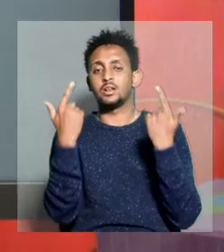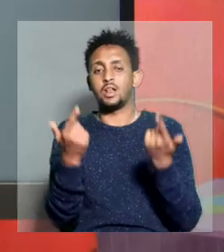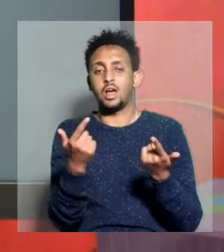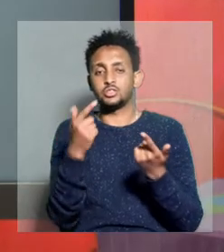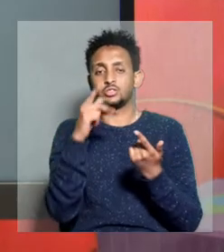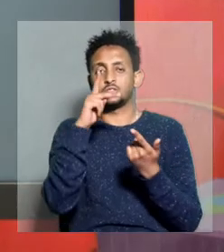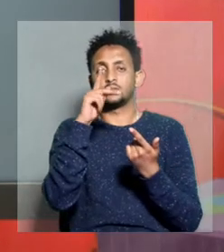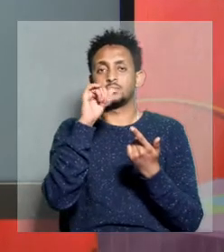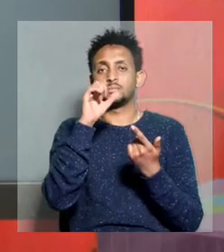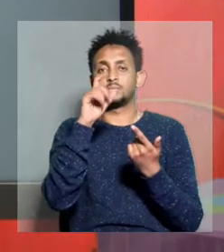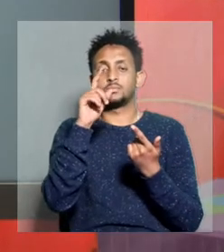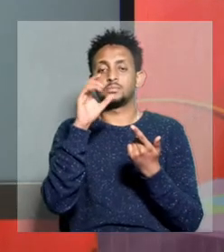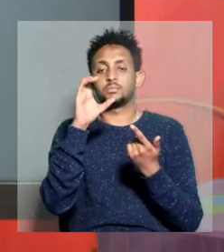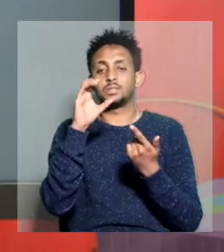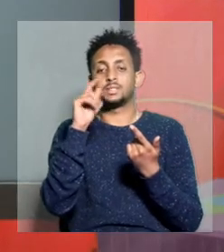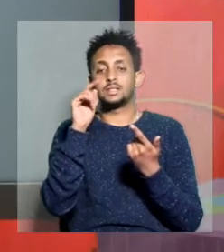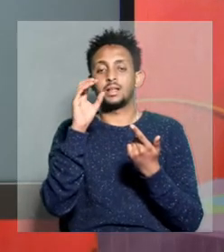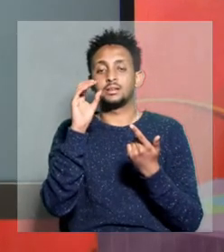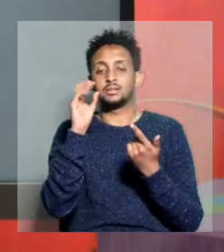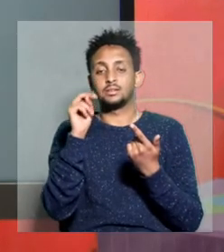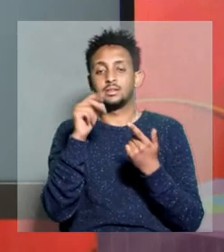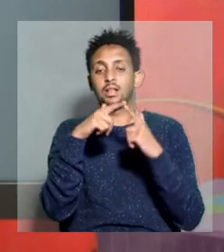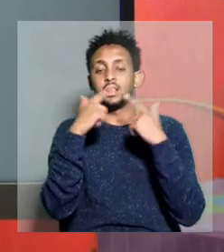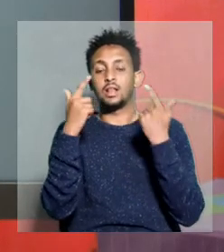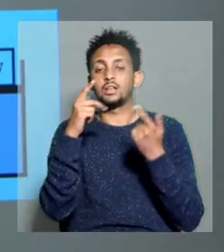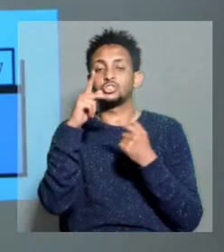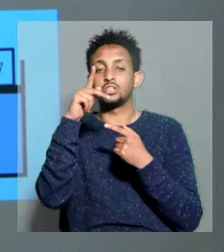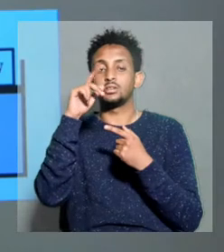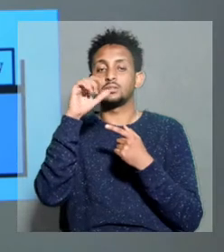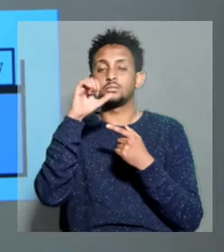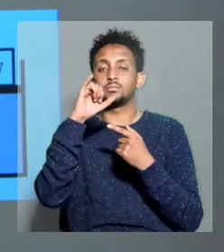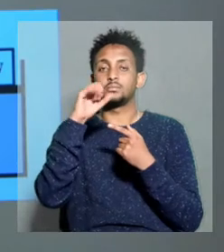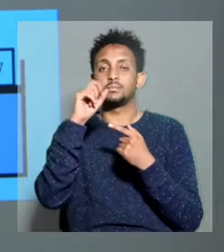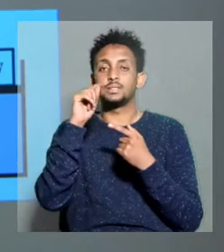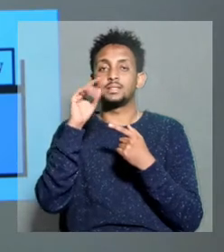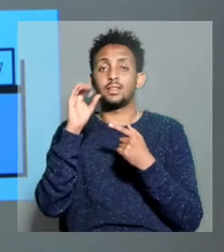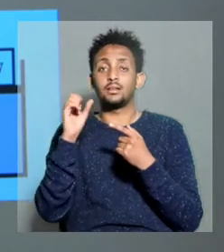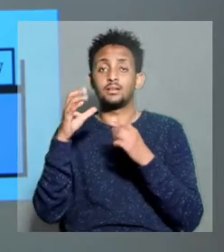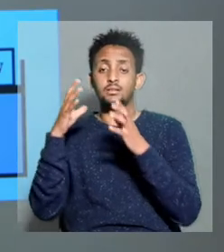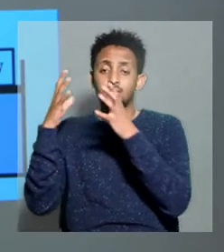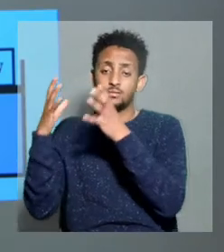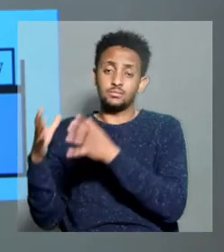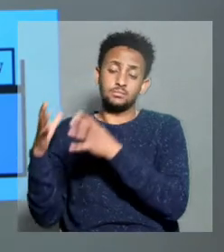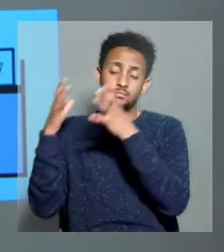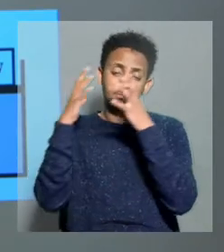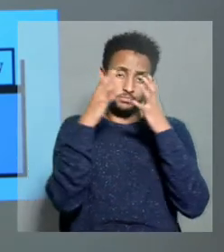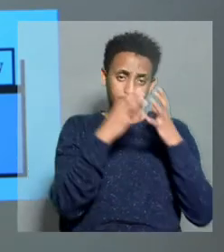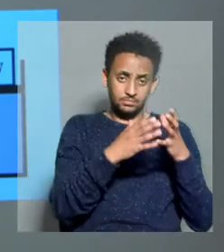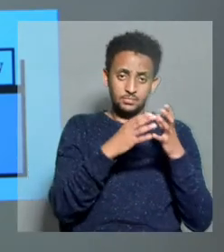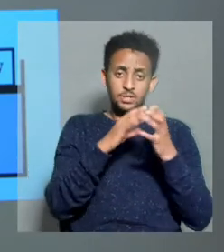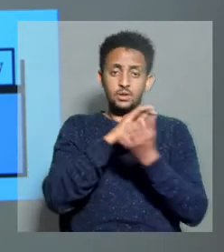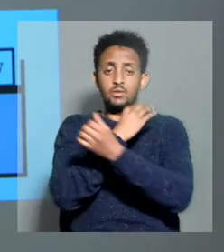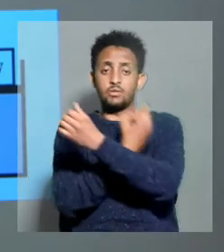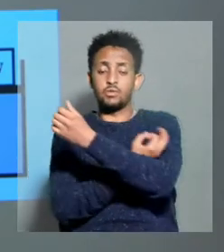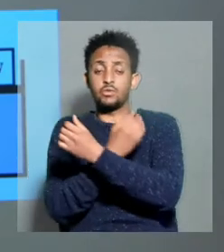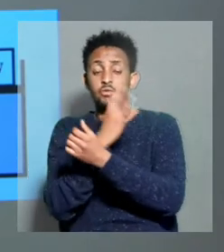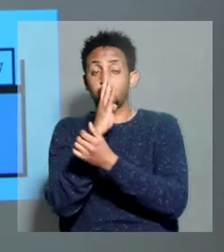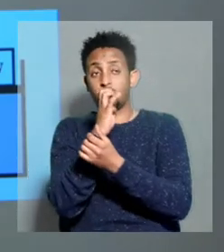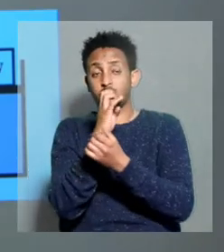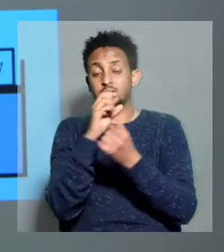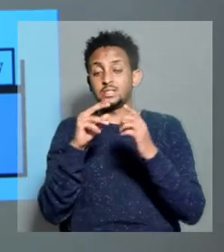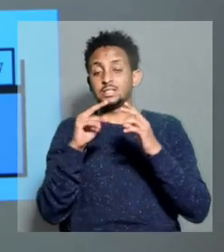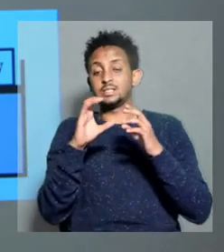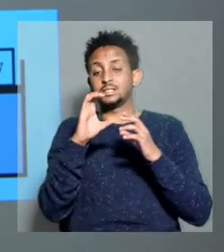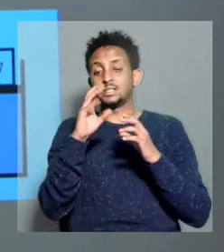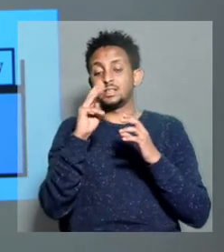pistons, a smaller piston and a larger piston. Is given as 4 centimeters squared.